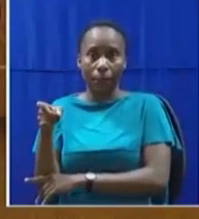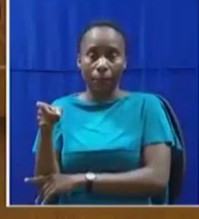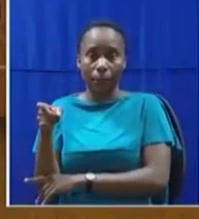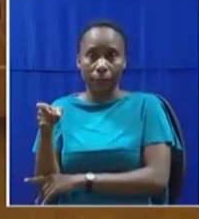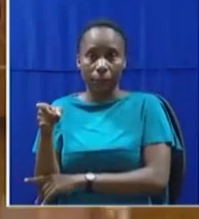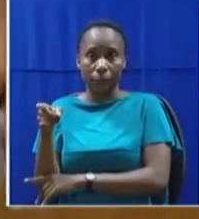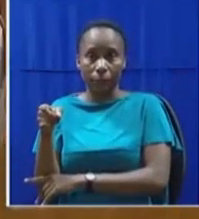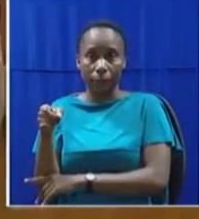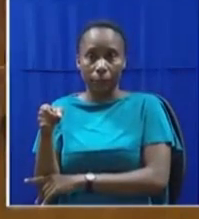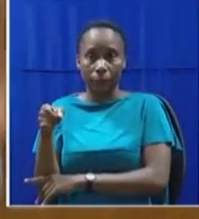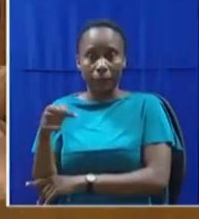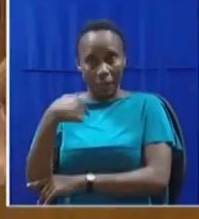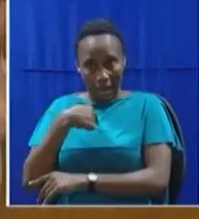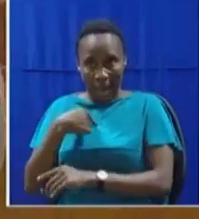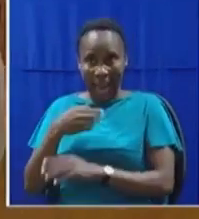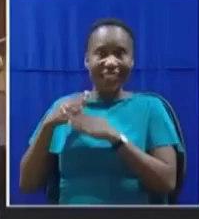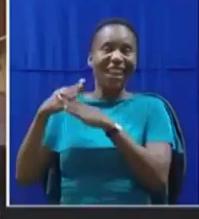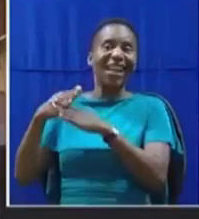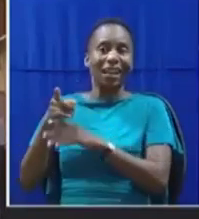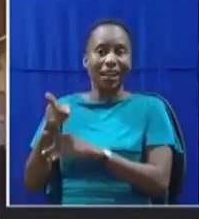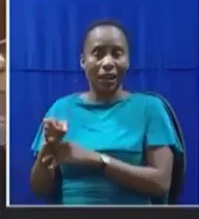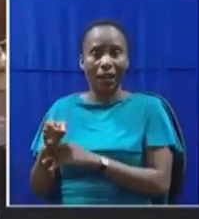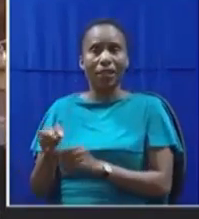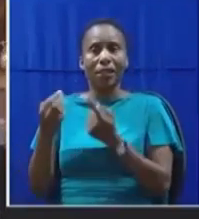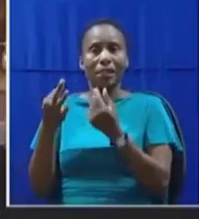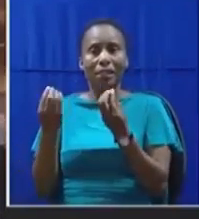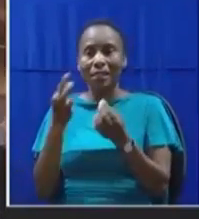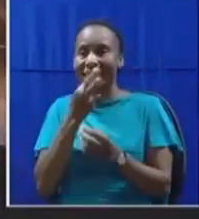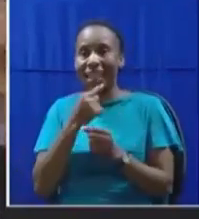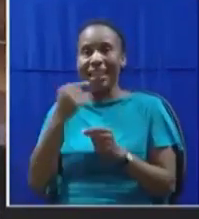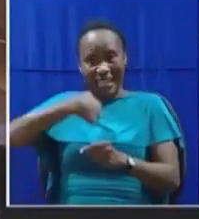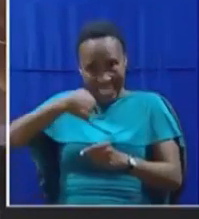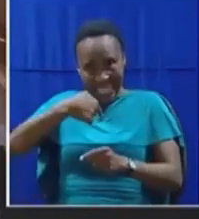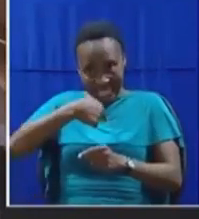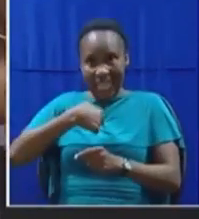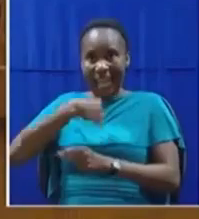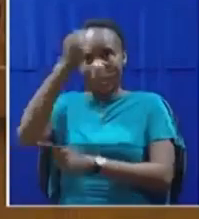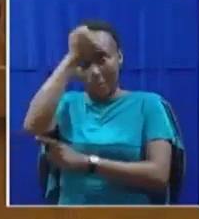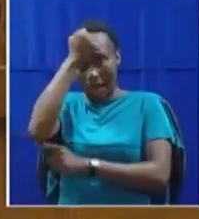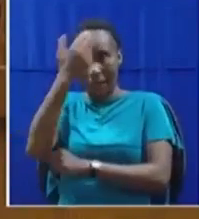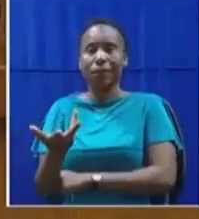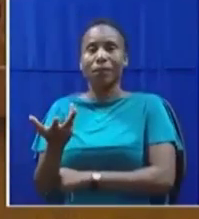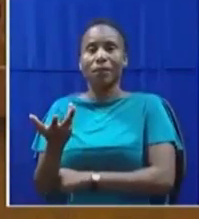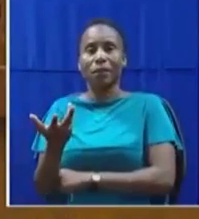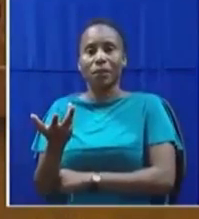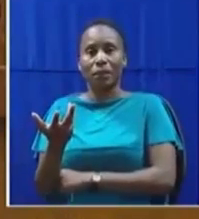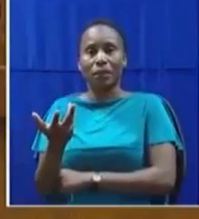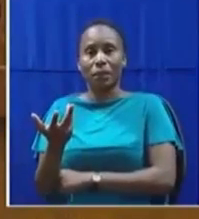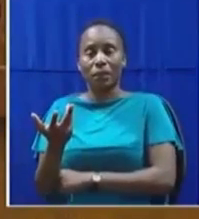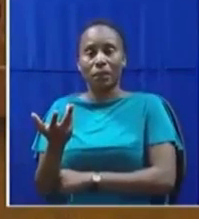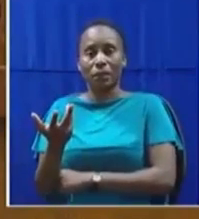That is what I defended him, so I had to agree with them. That's what I said.